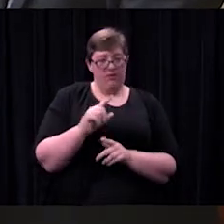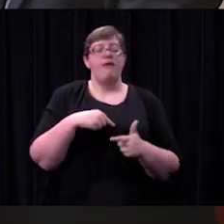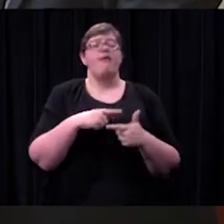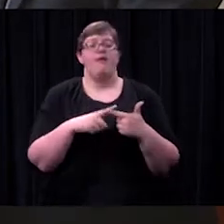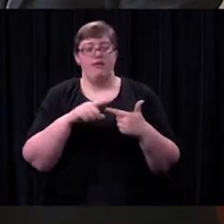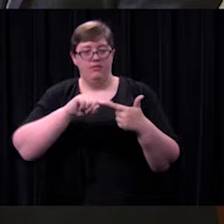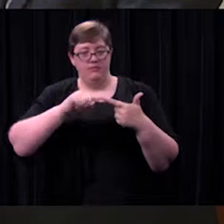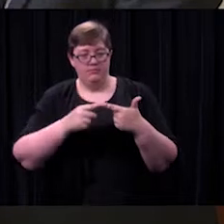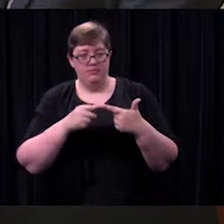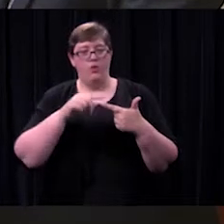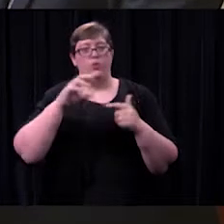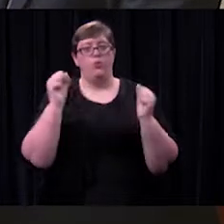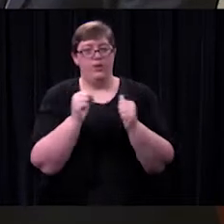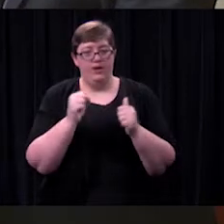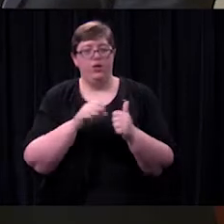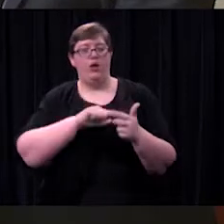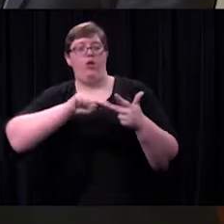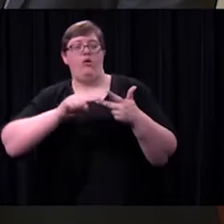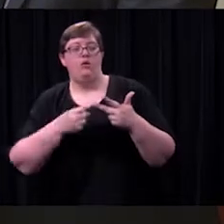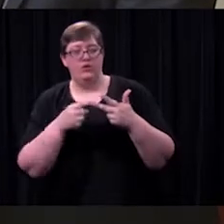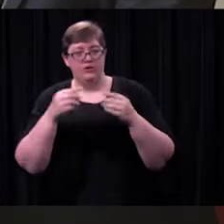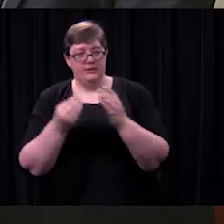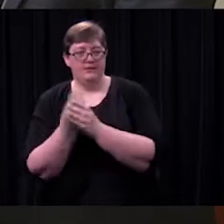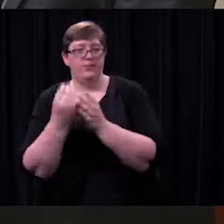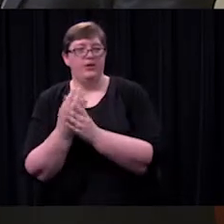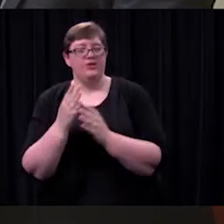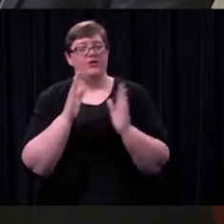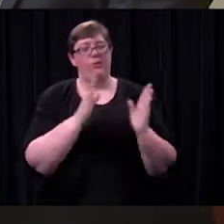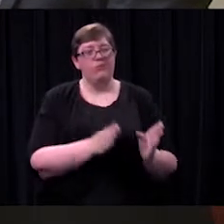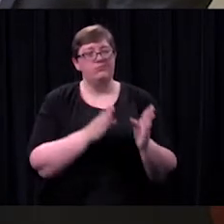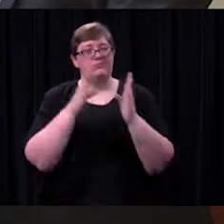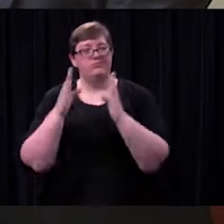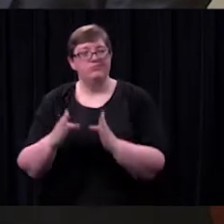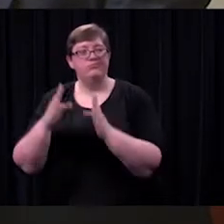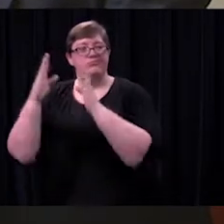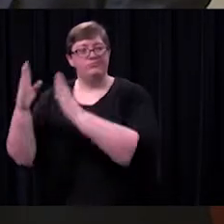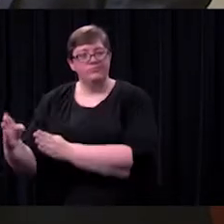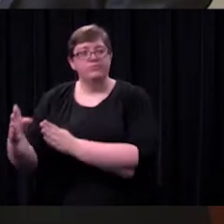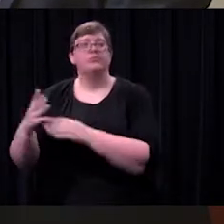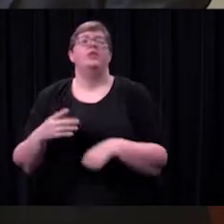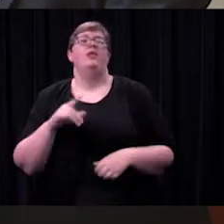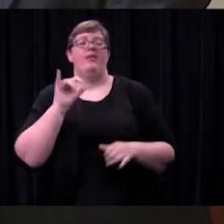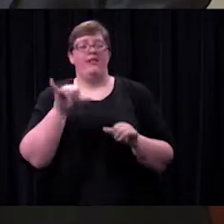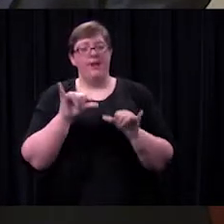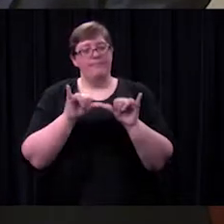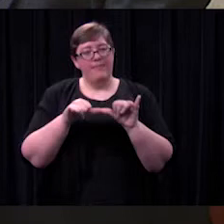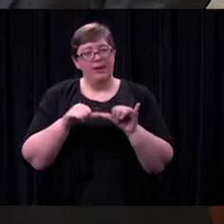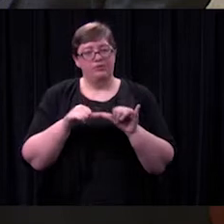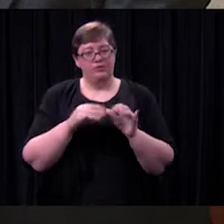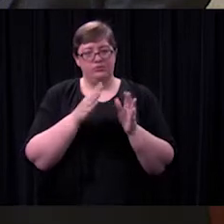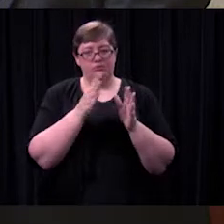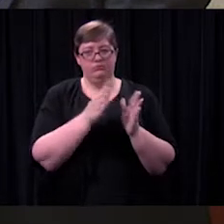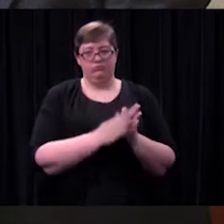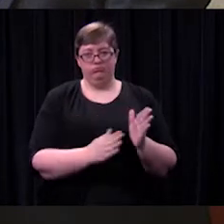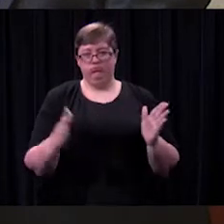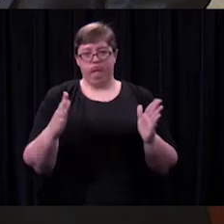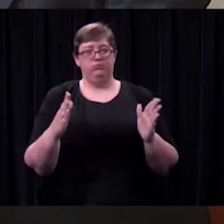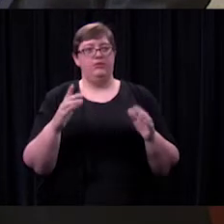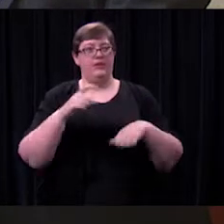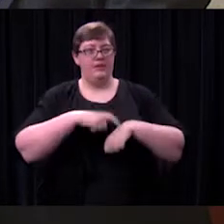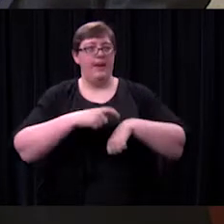the winter, and then again in the spring. So that really measures just that growth over that time,